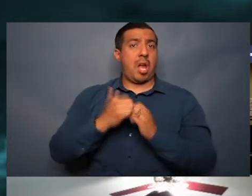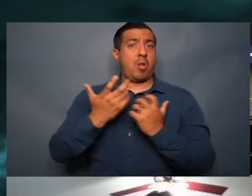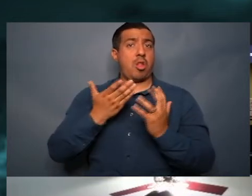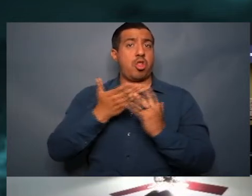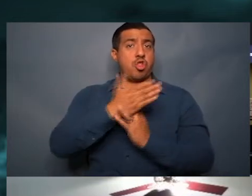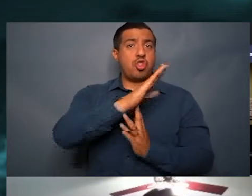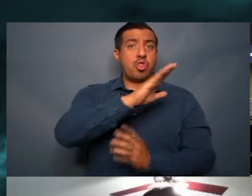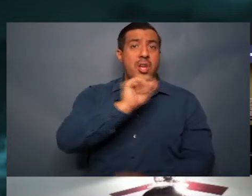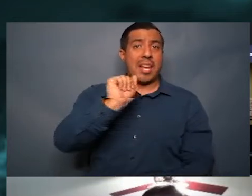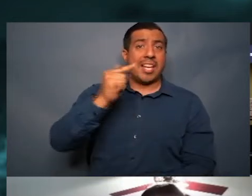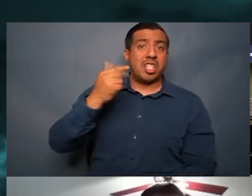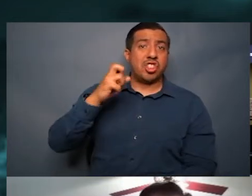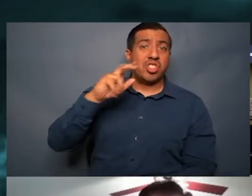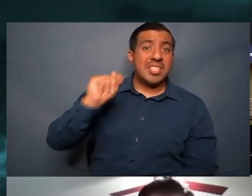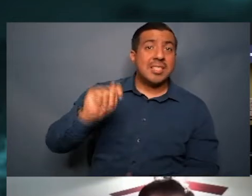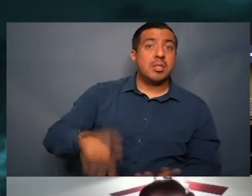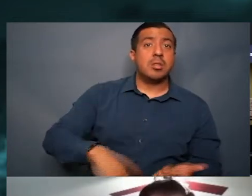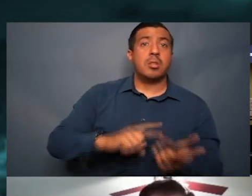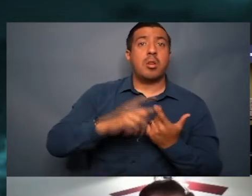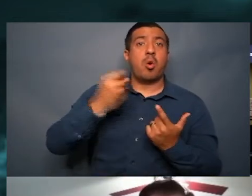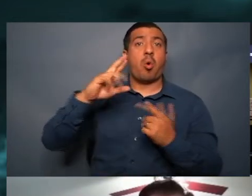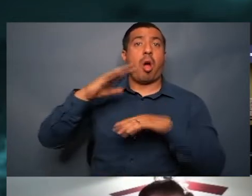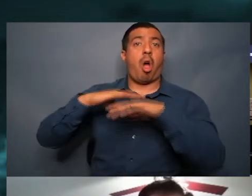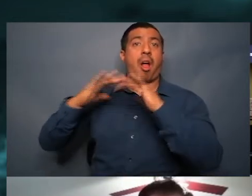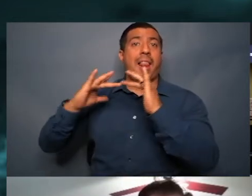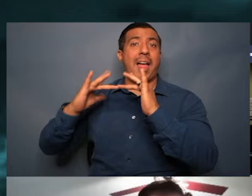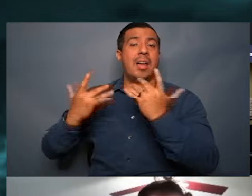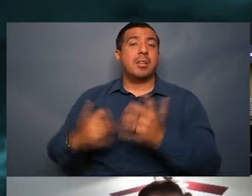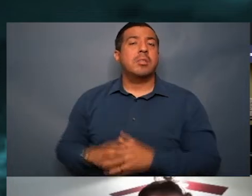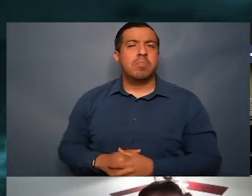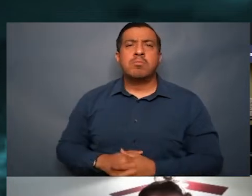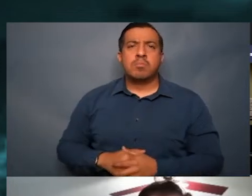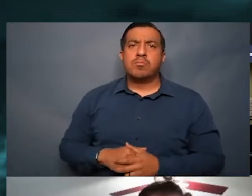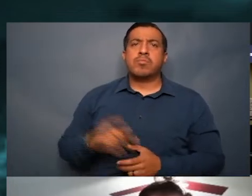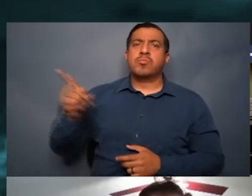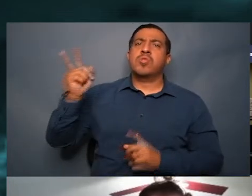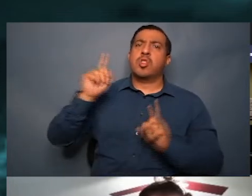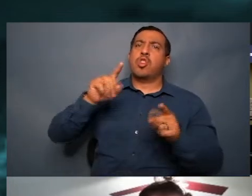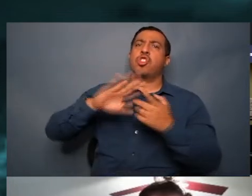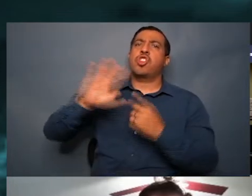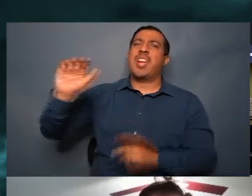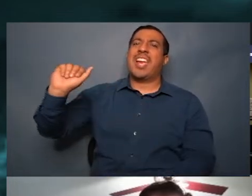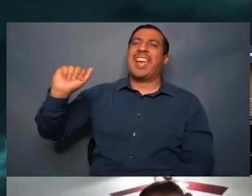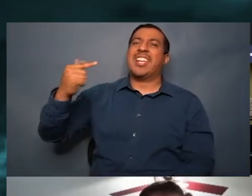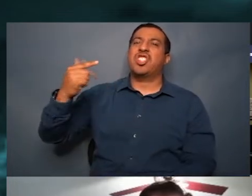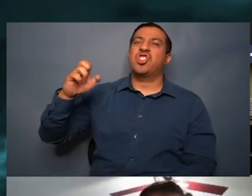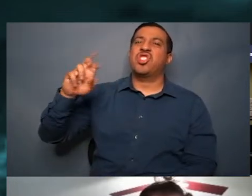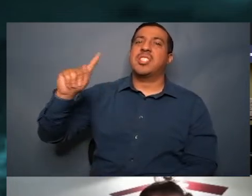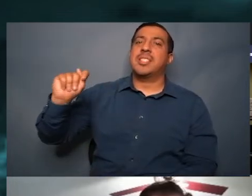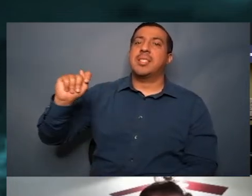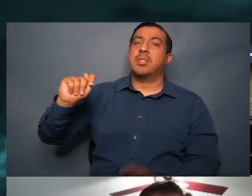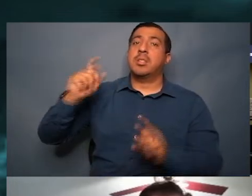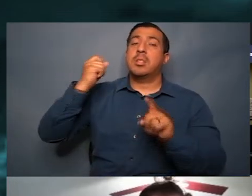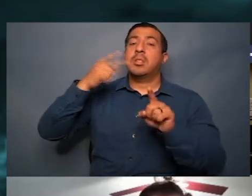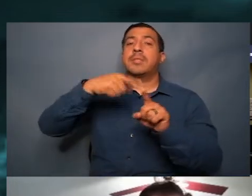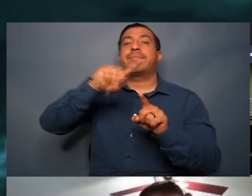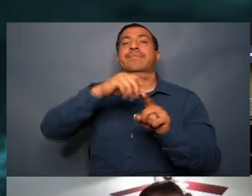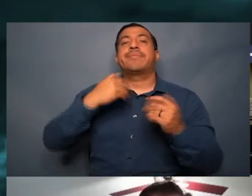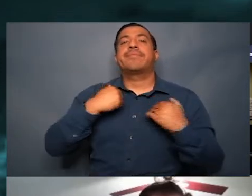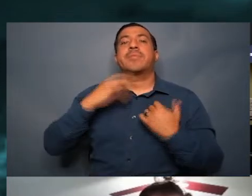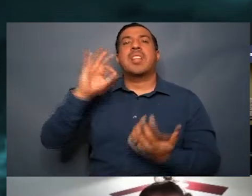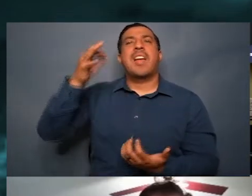your agent or online, or how does that work? Now you can go through your agent, but it's going to be, they got to work with